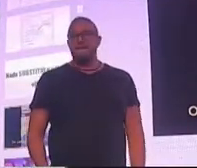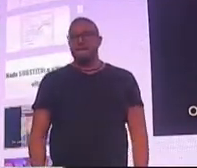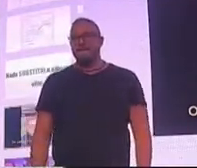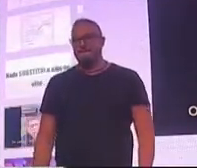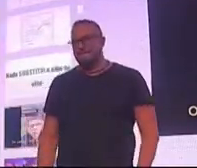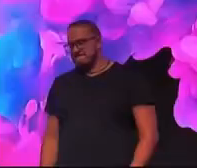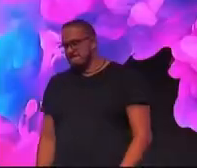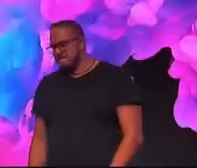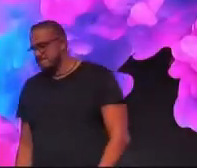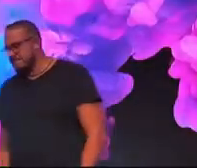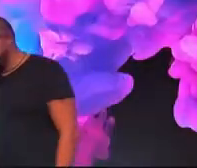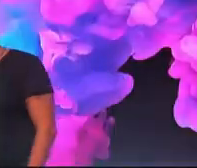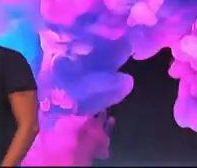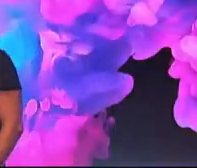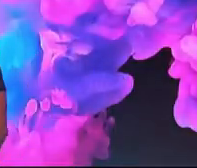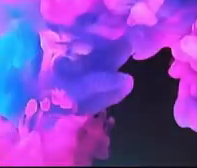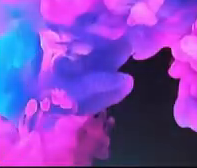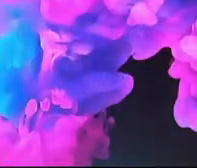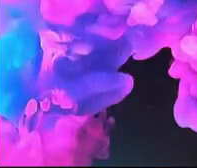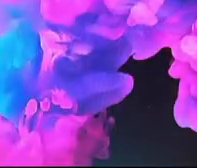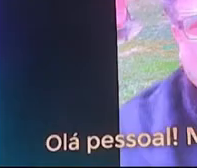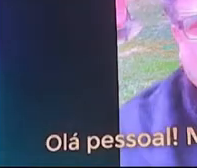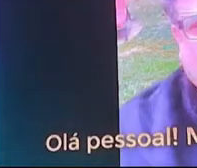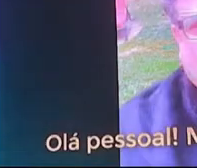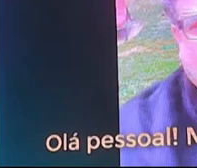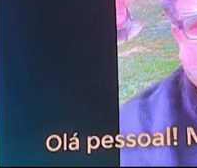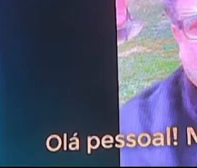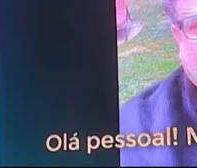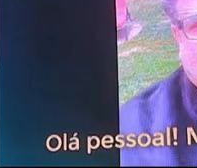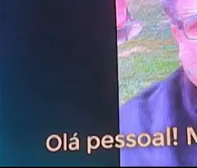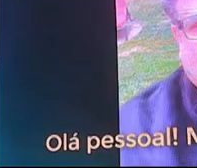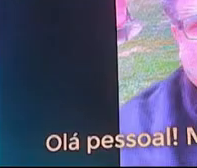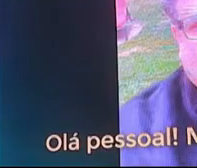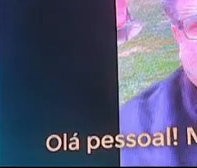1, 2, 3. Dê uma olhada nesse vídeo.